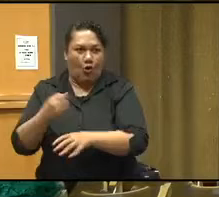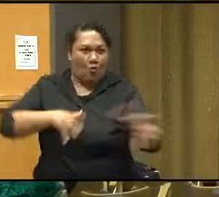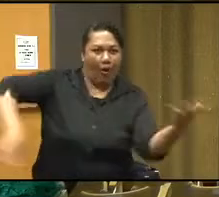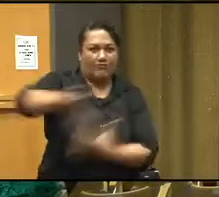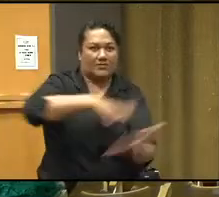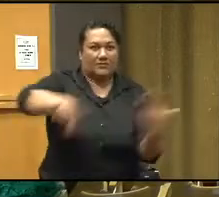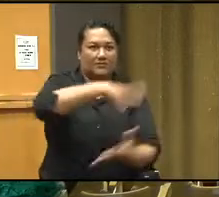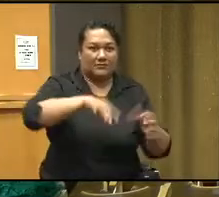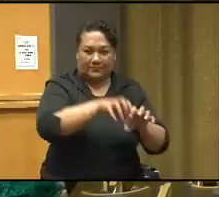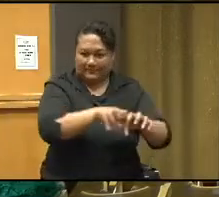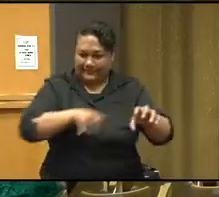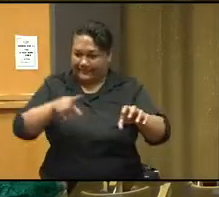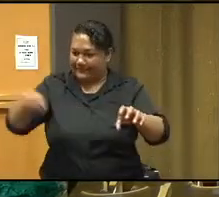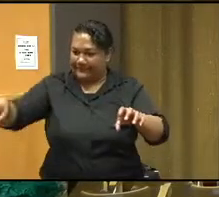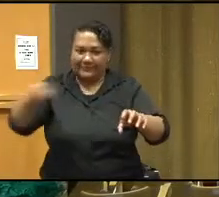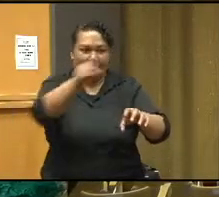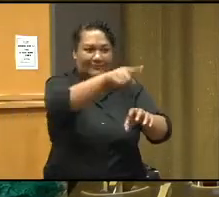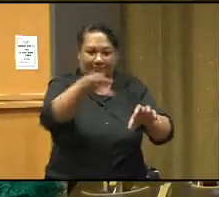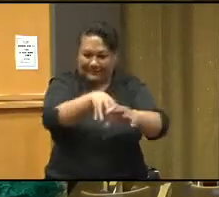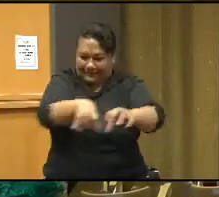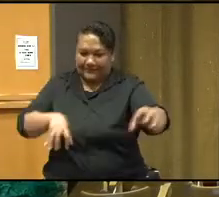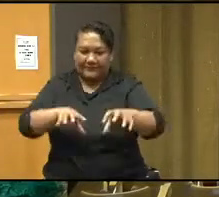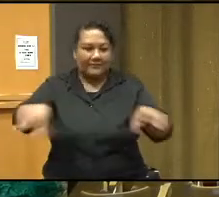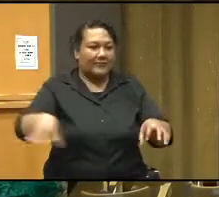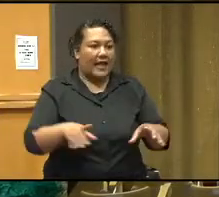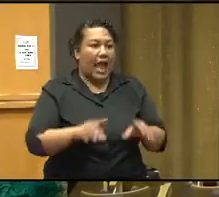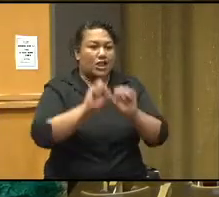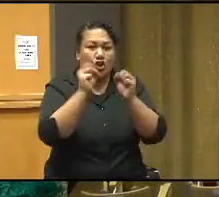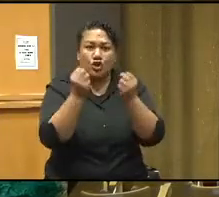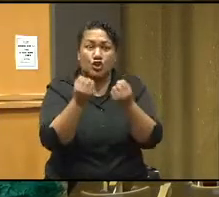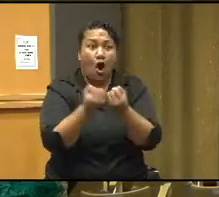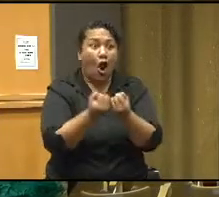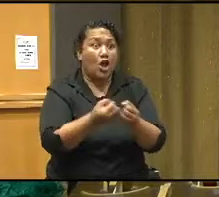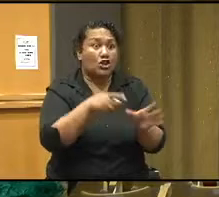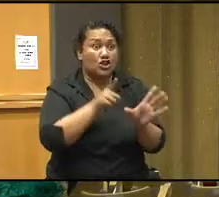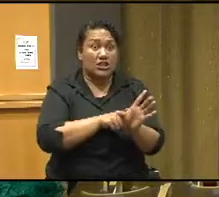do, as an ex-sociology, take a lot of